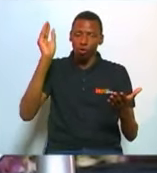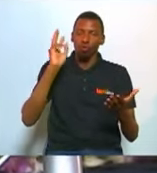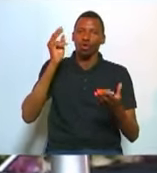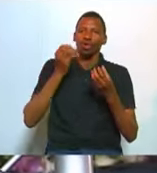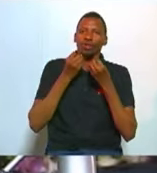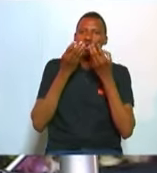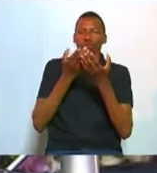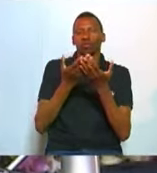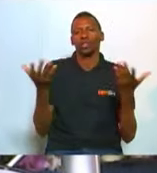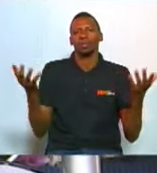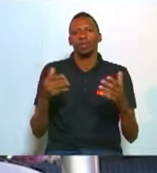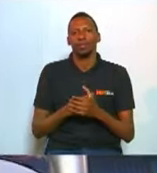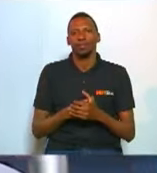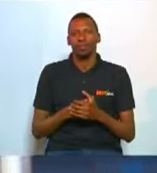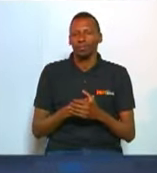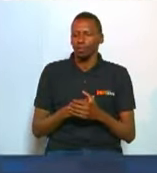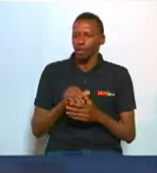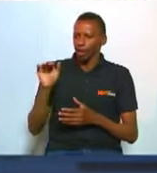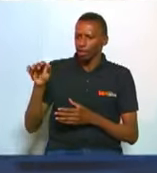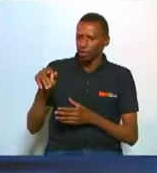Read that one for me.